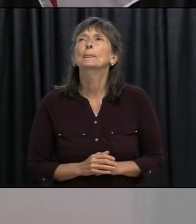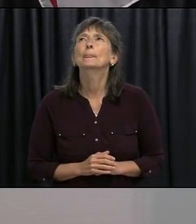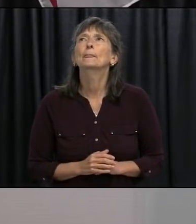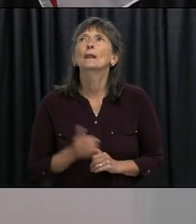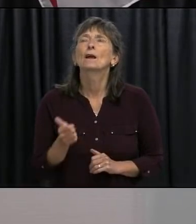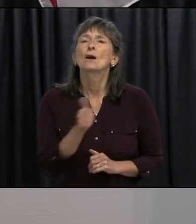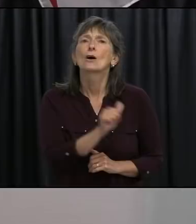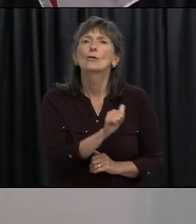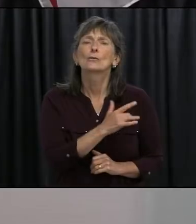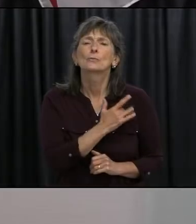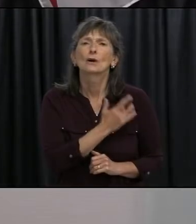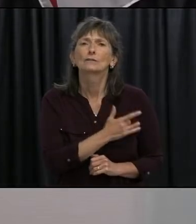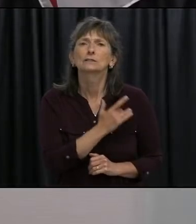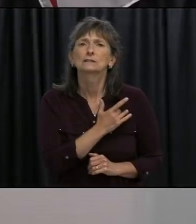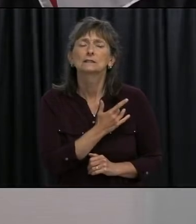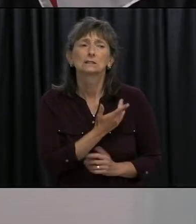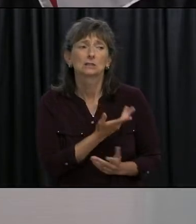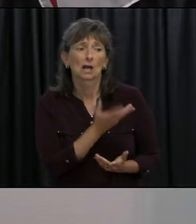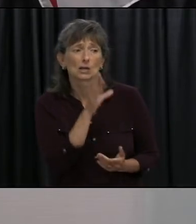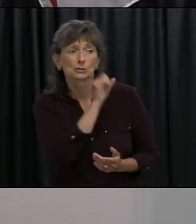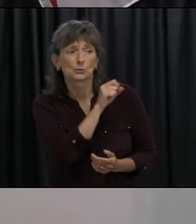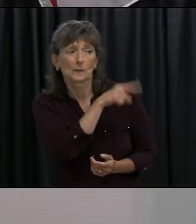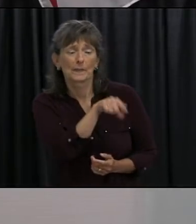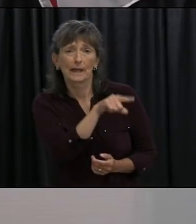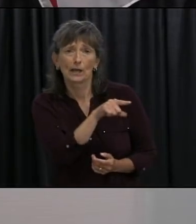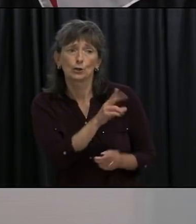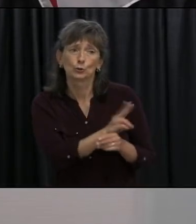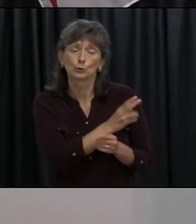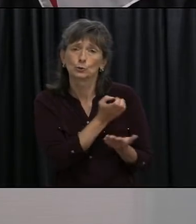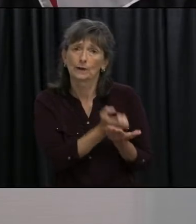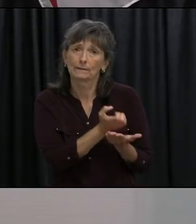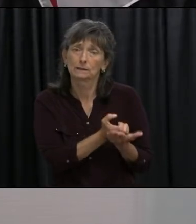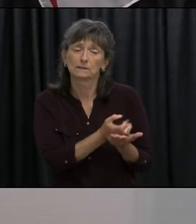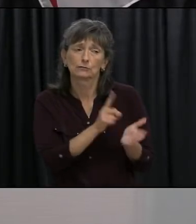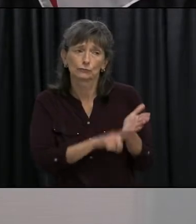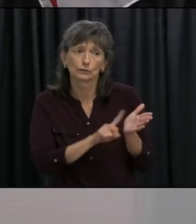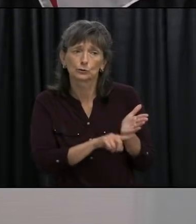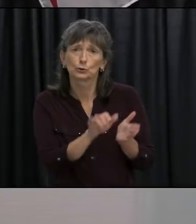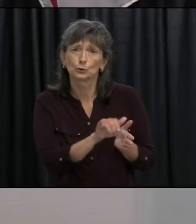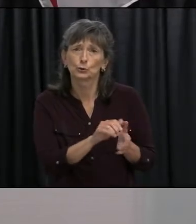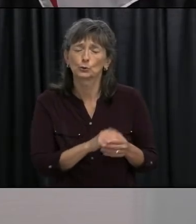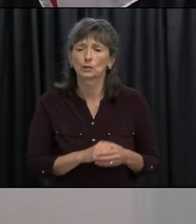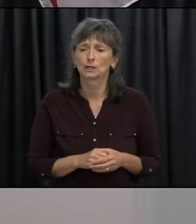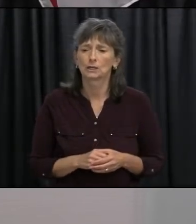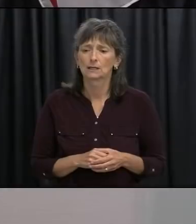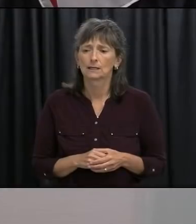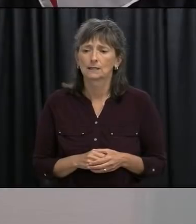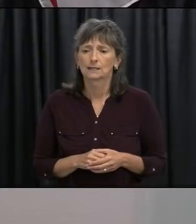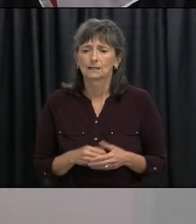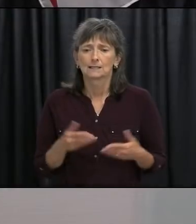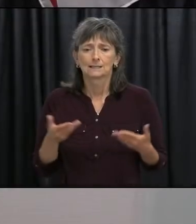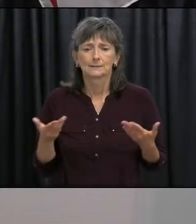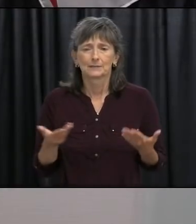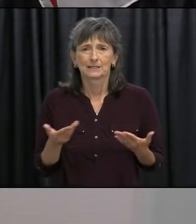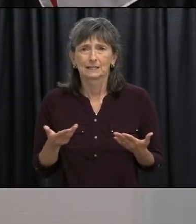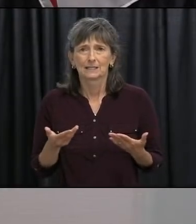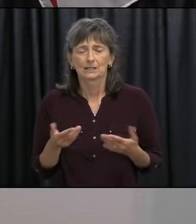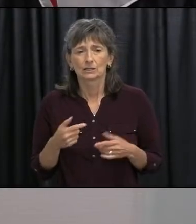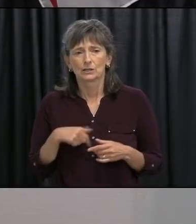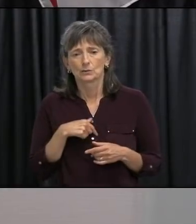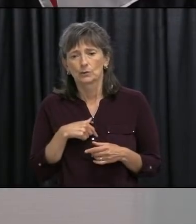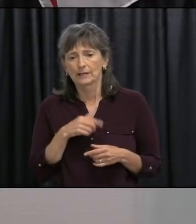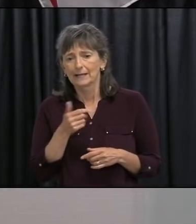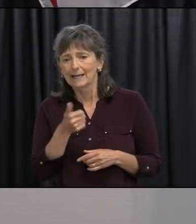also basing their recommendations on the evidence that's available, haven't banned or haven't postponed choir and